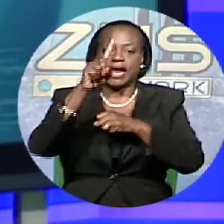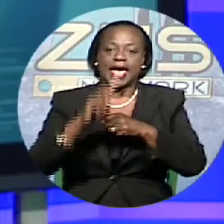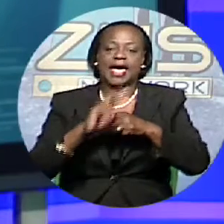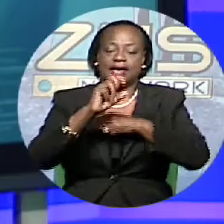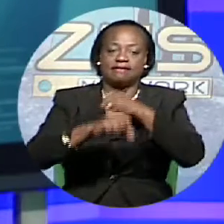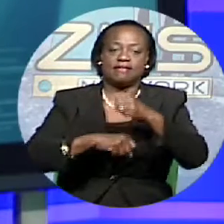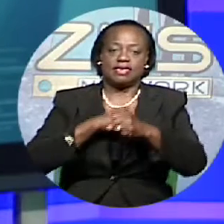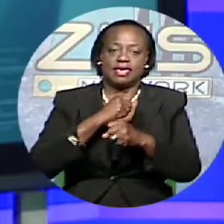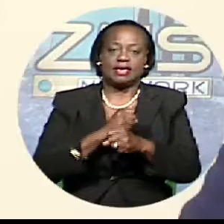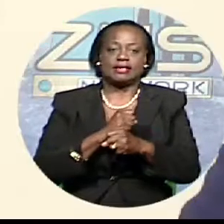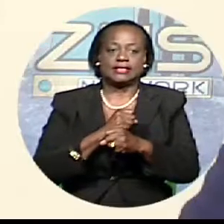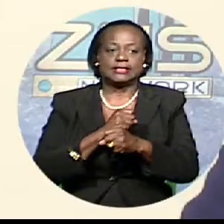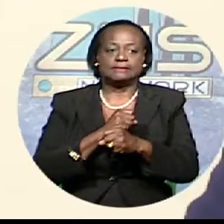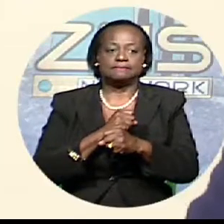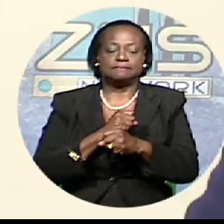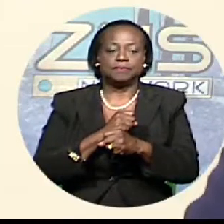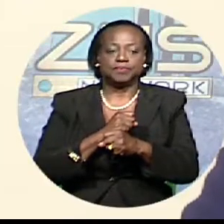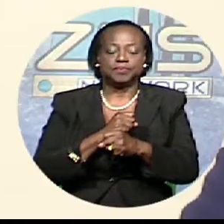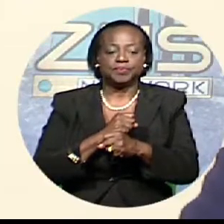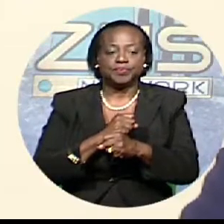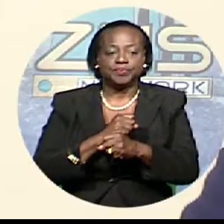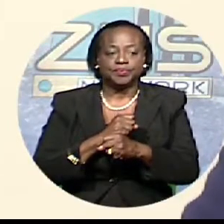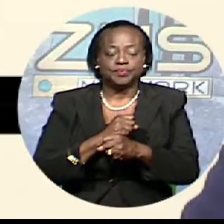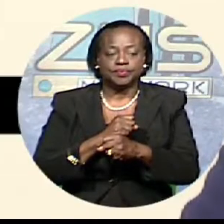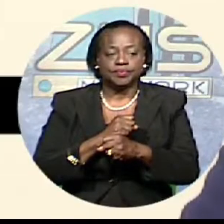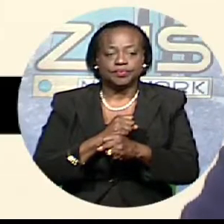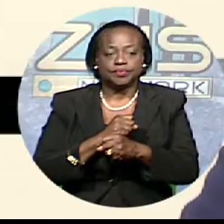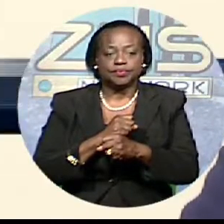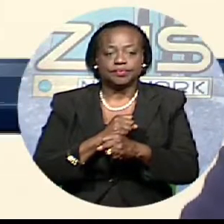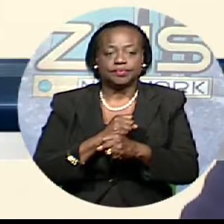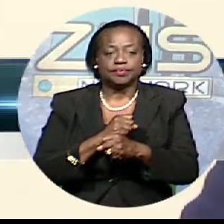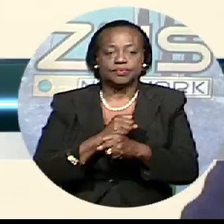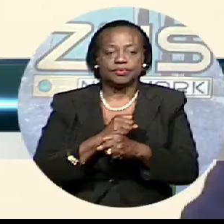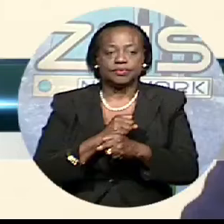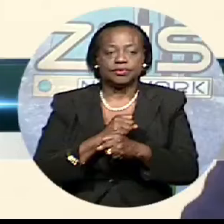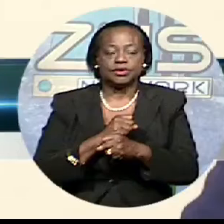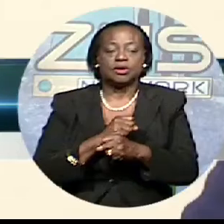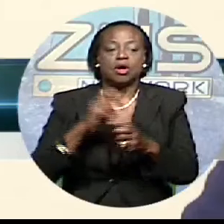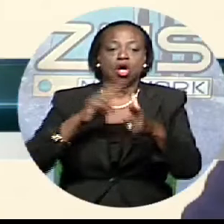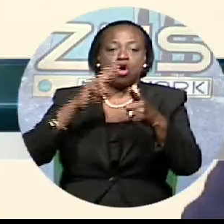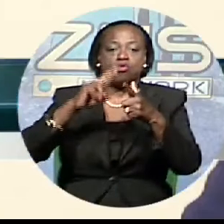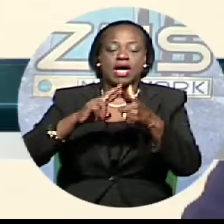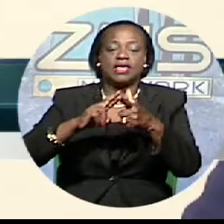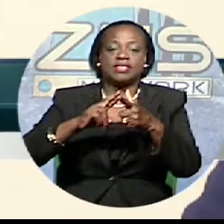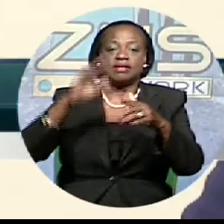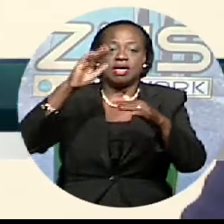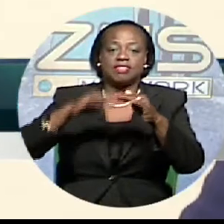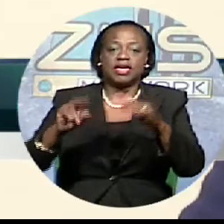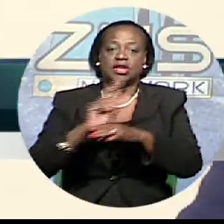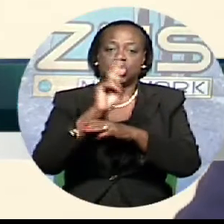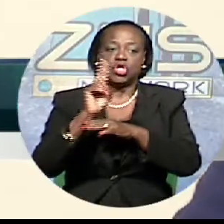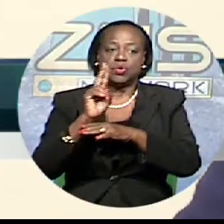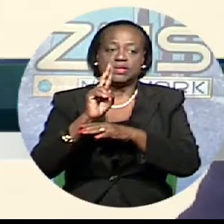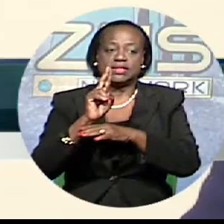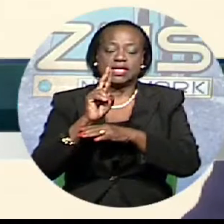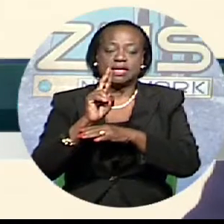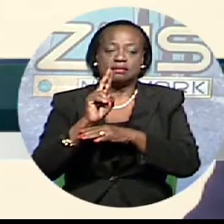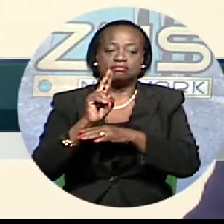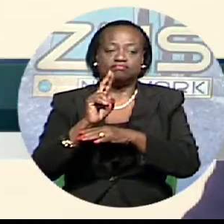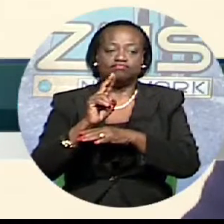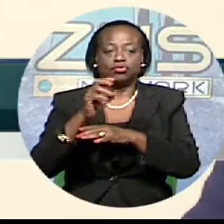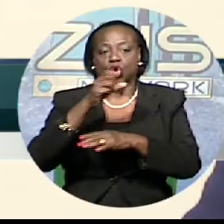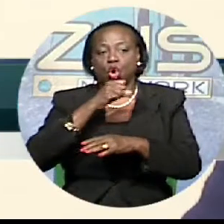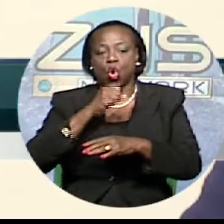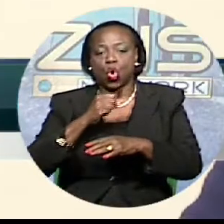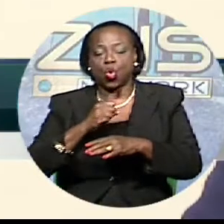post. When I say 21st century infrastructure, I mean rather than using conventional power on anything that is built